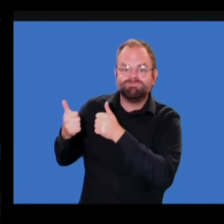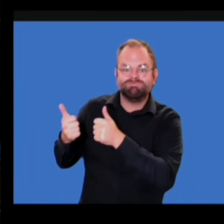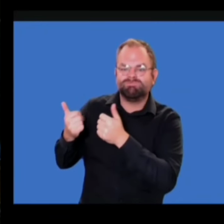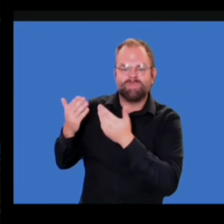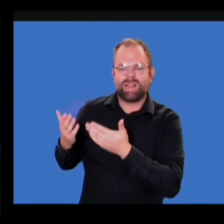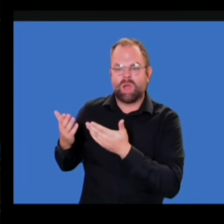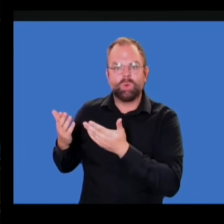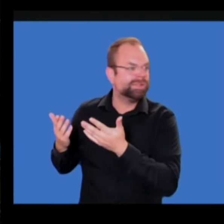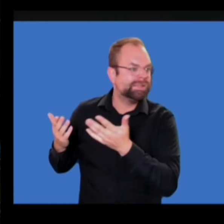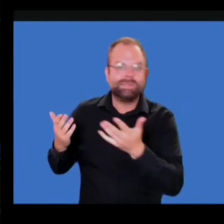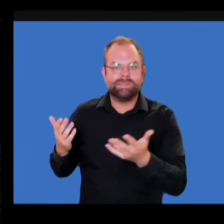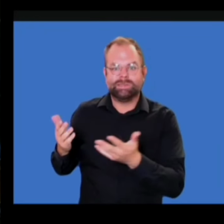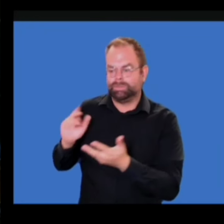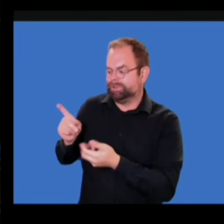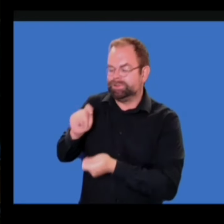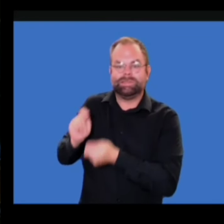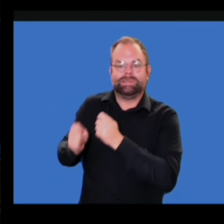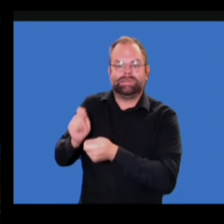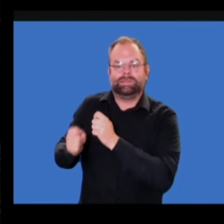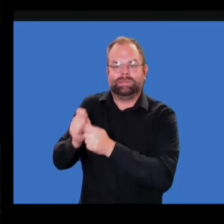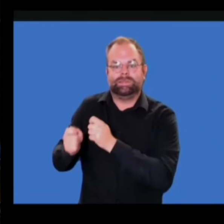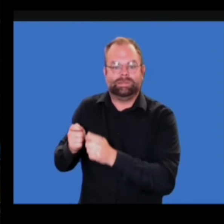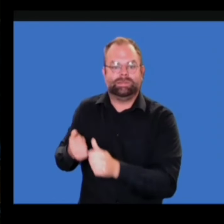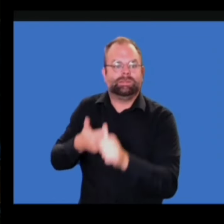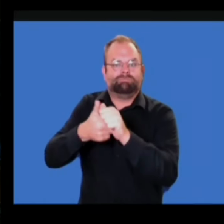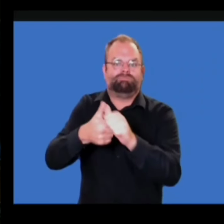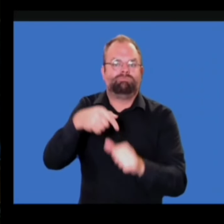today and tomorrow.